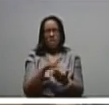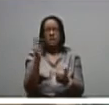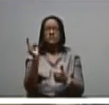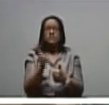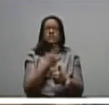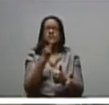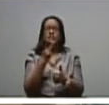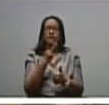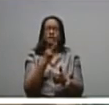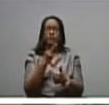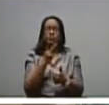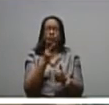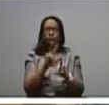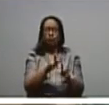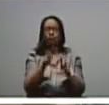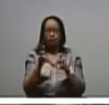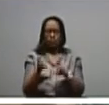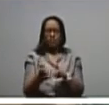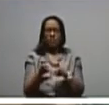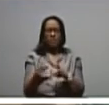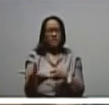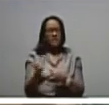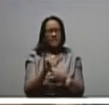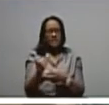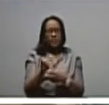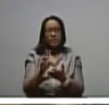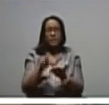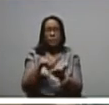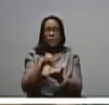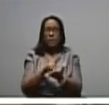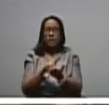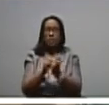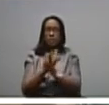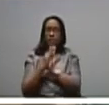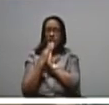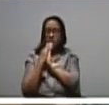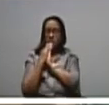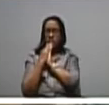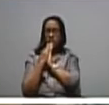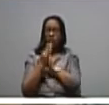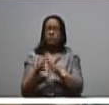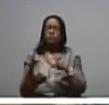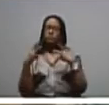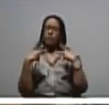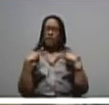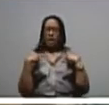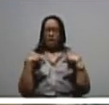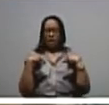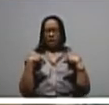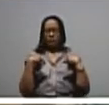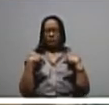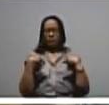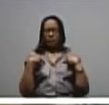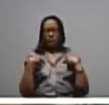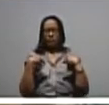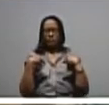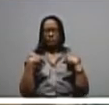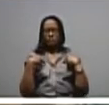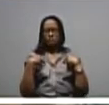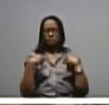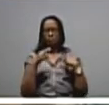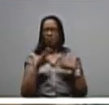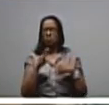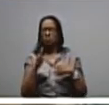generally of St. Paul. And the filling of